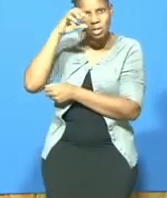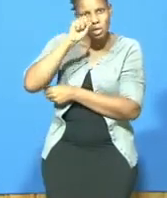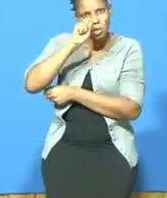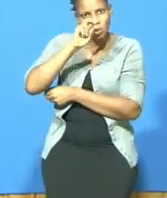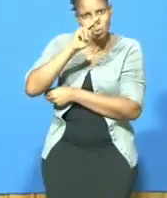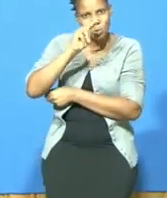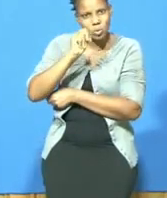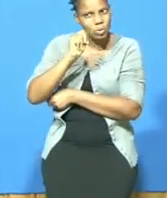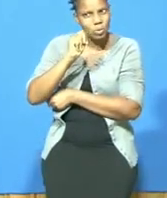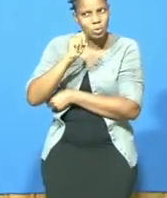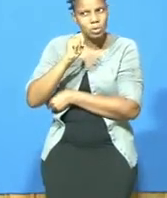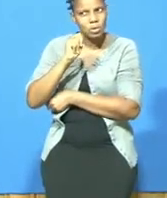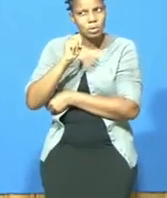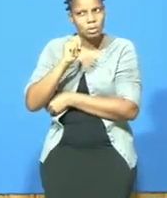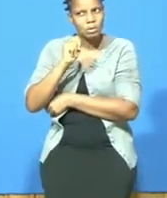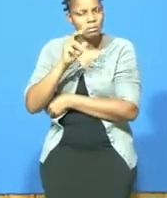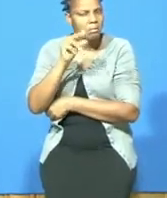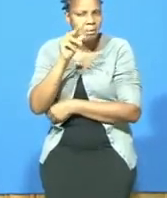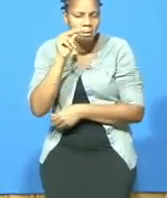No,